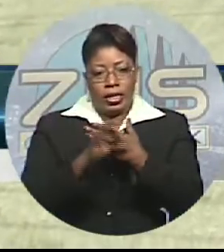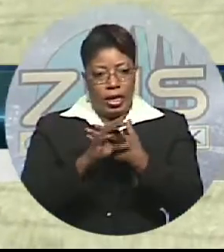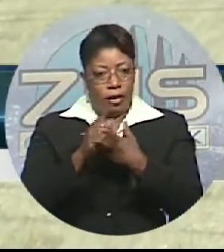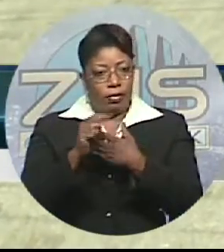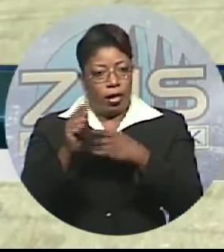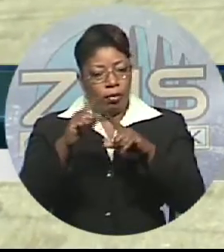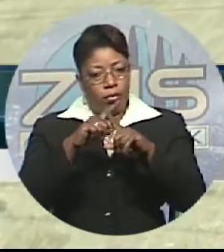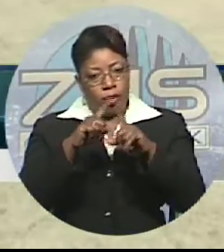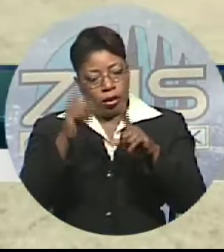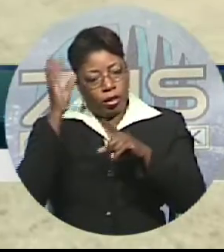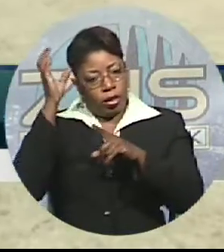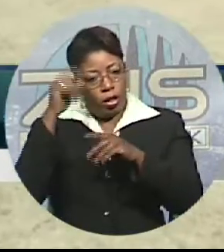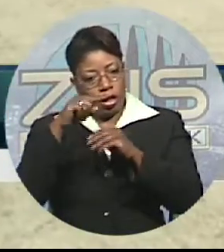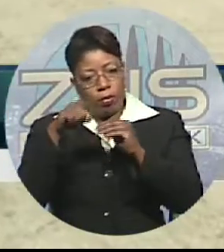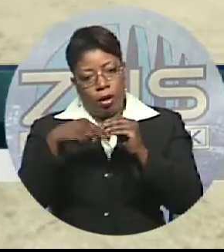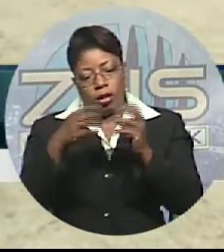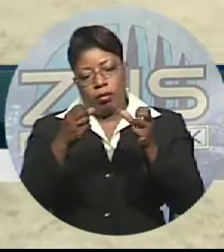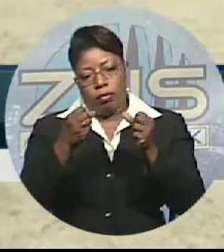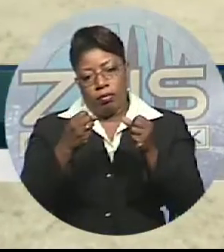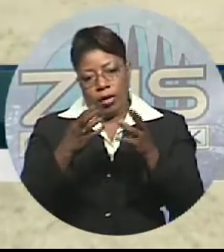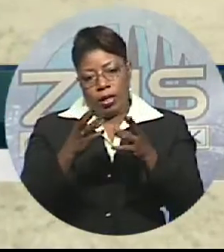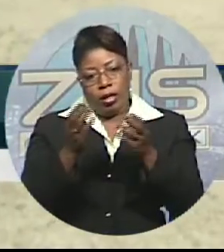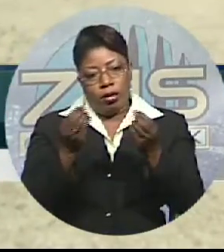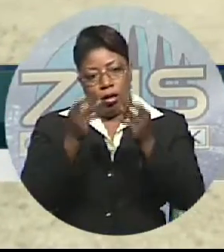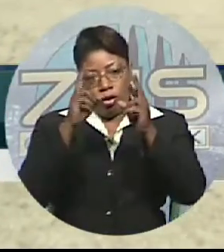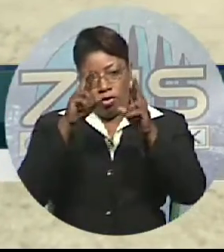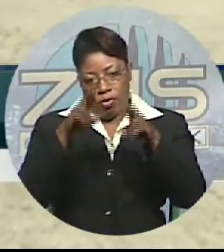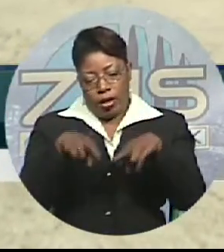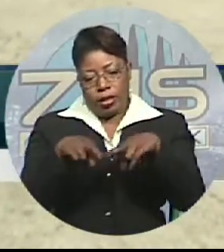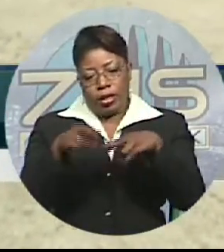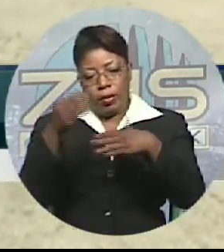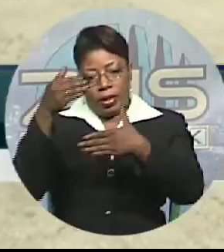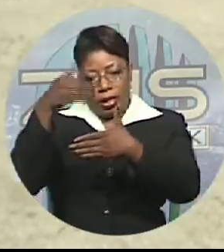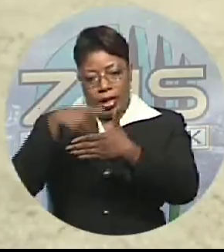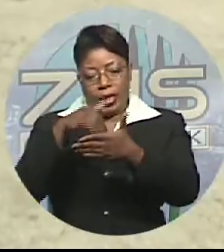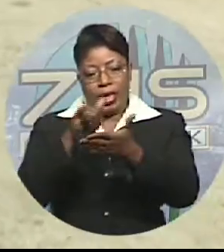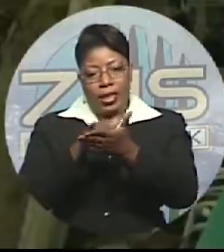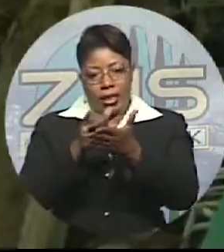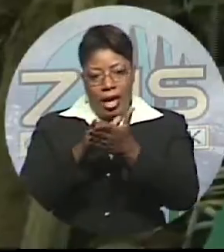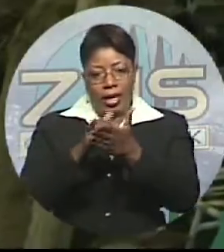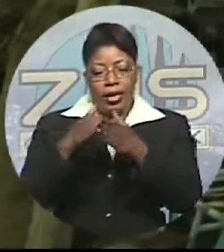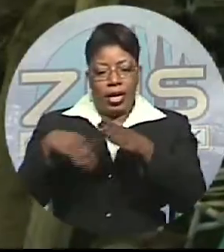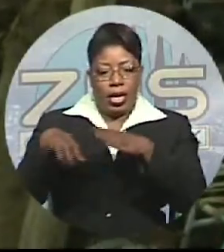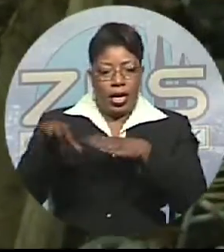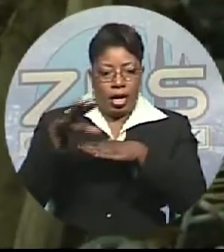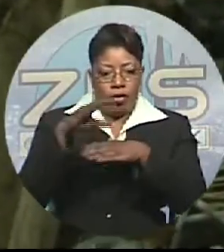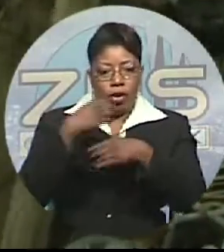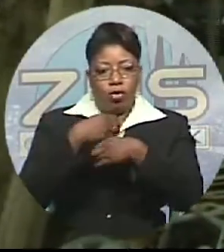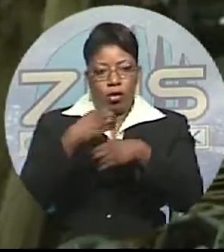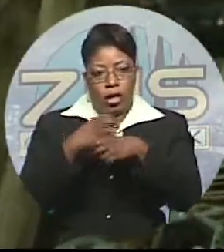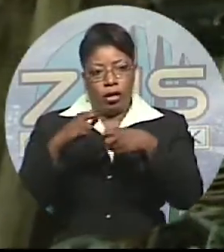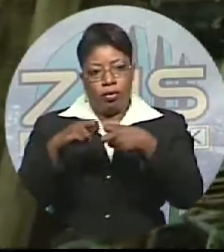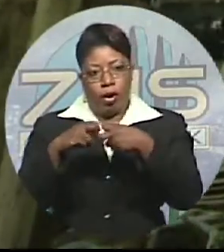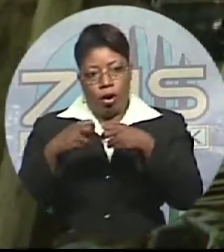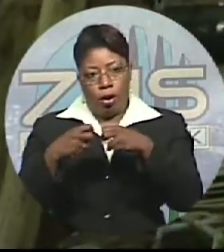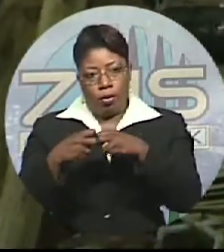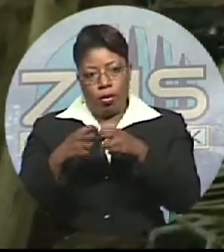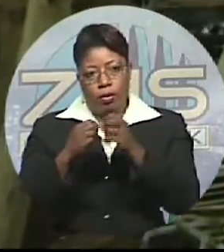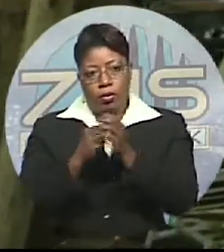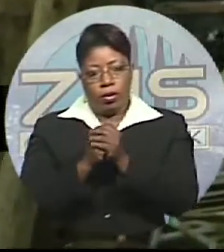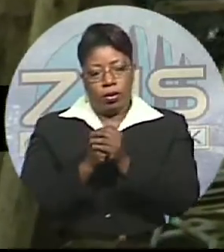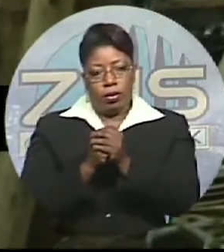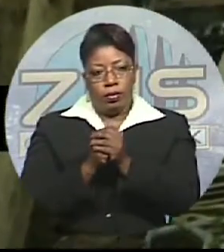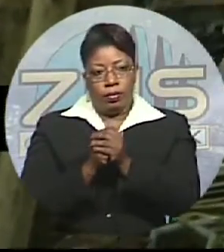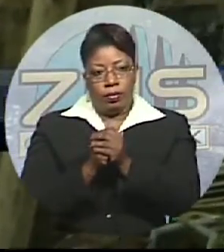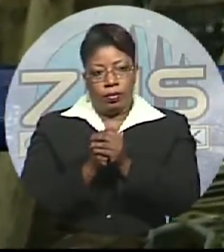but he is concerned with the number of non-residents coming into the area wreaking havoc. I believe it's people just passing through the